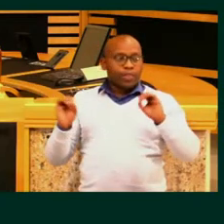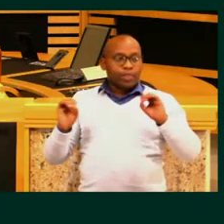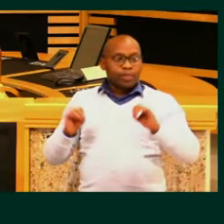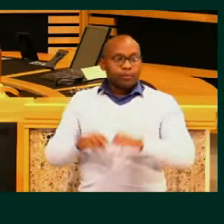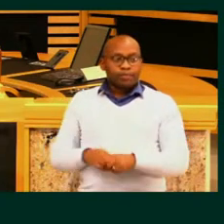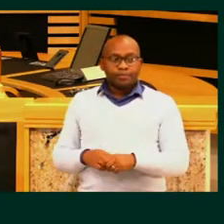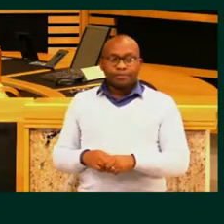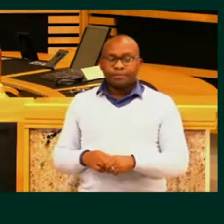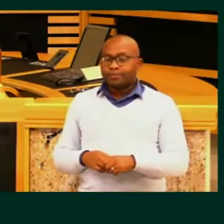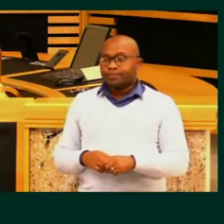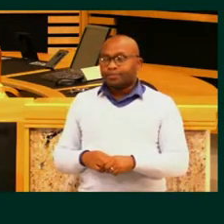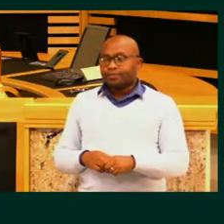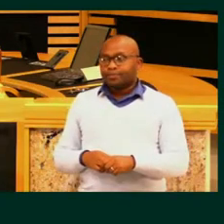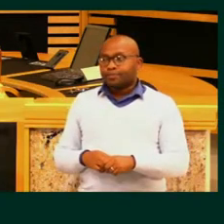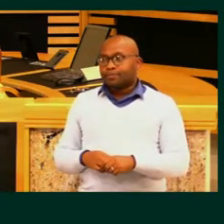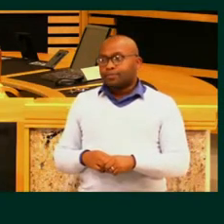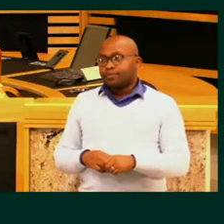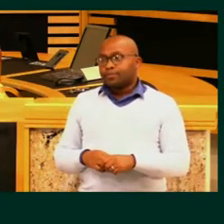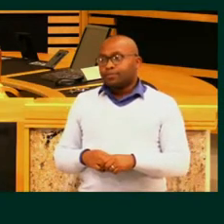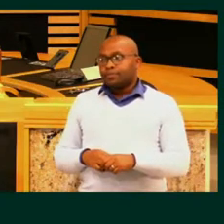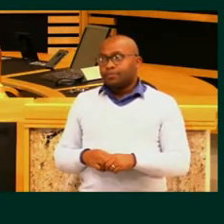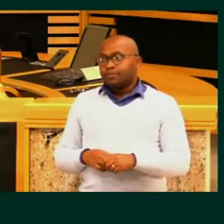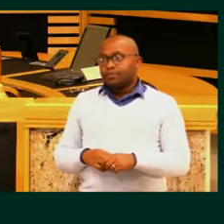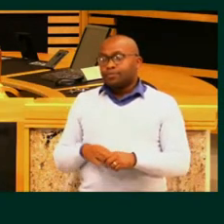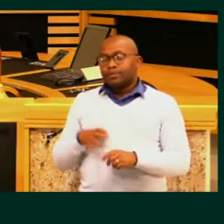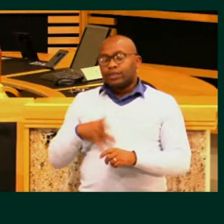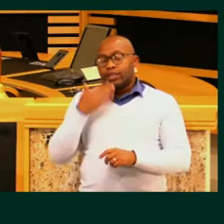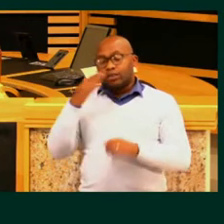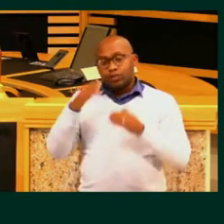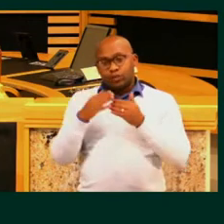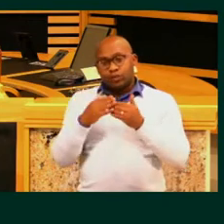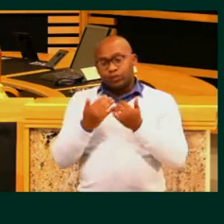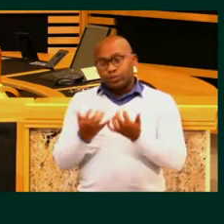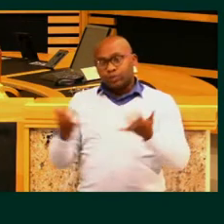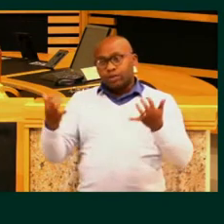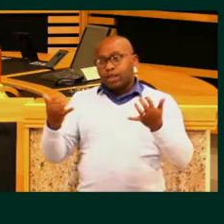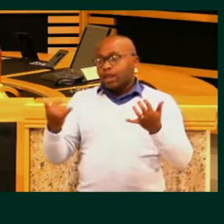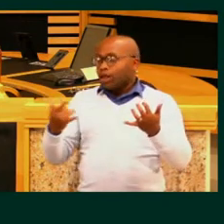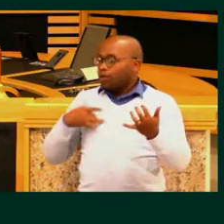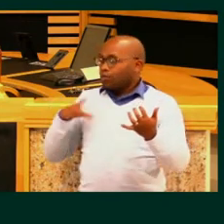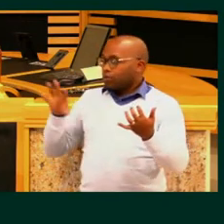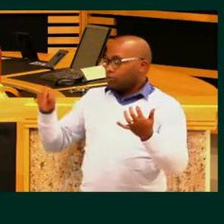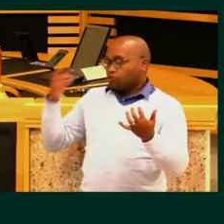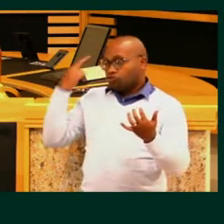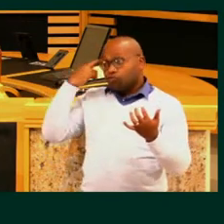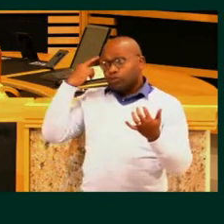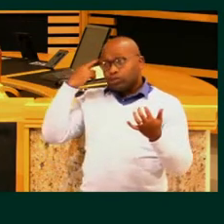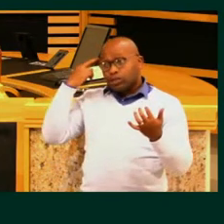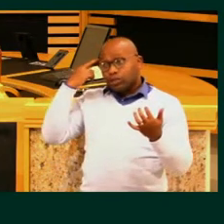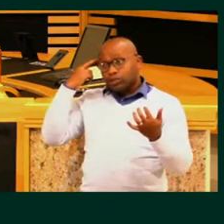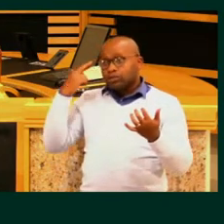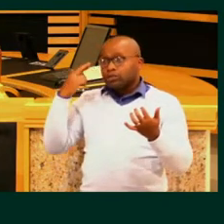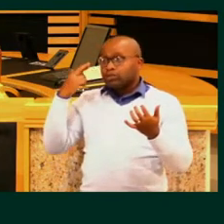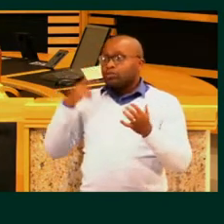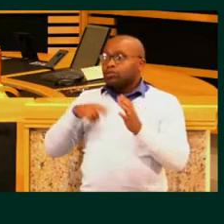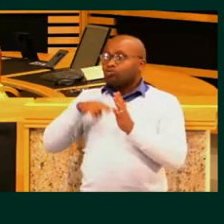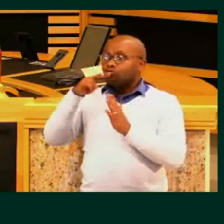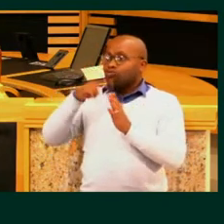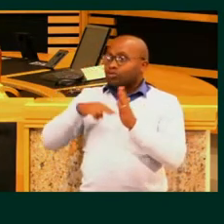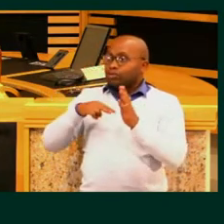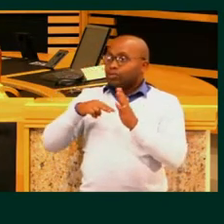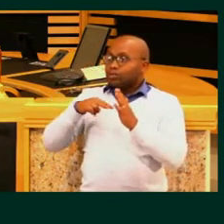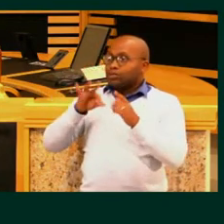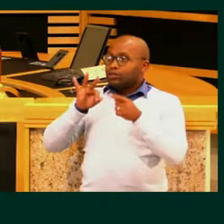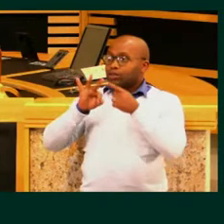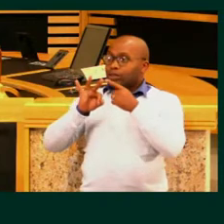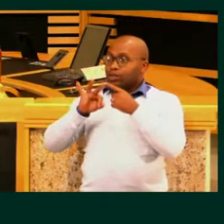objection thank you honorable members I will ask the secretary to read the third order